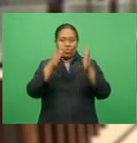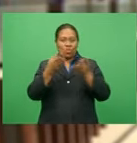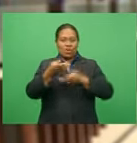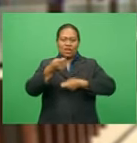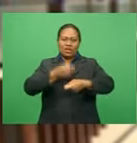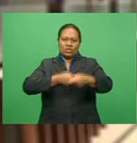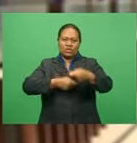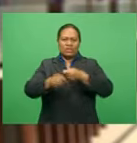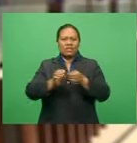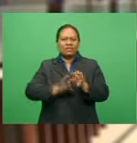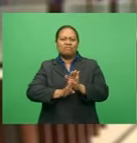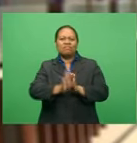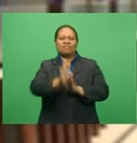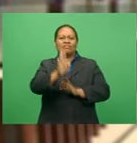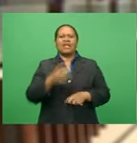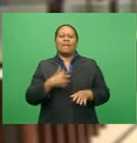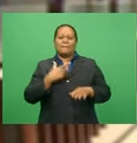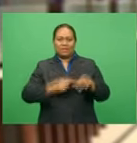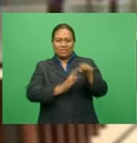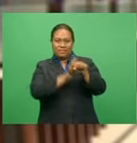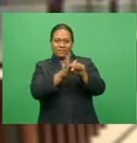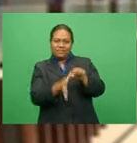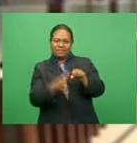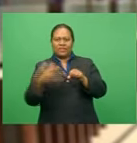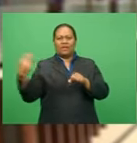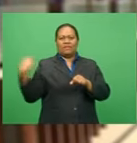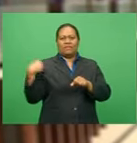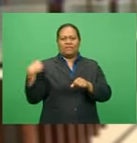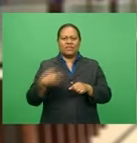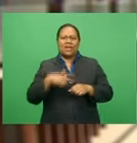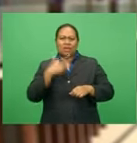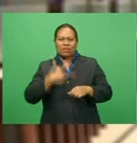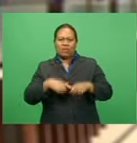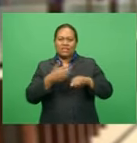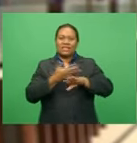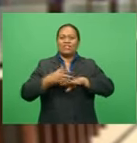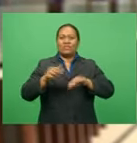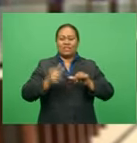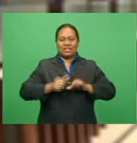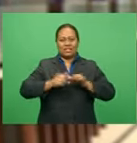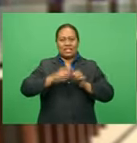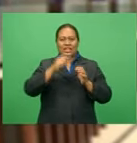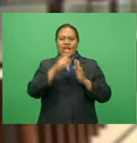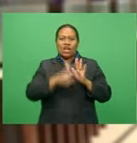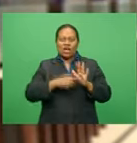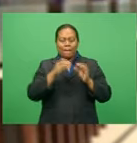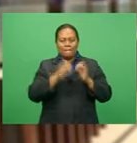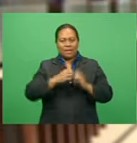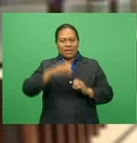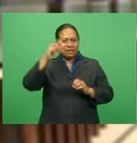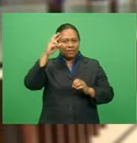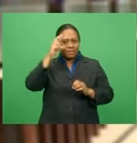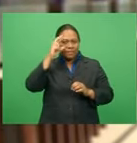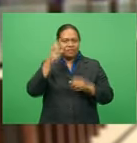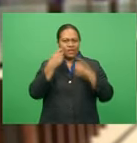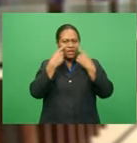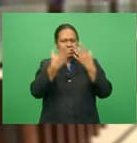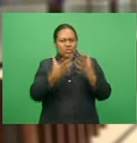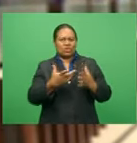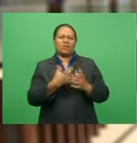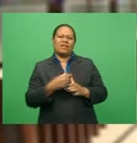increased with progress on COVID-19 vaccine and the prospect of Joe Biden being the US president, traders unloaded Japanese yen in favor